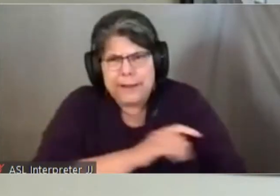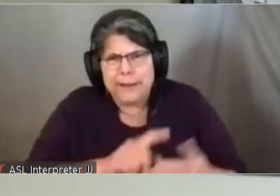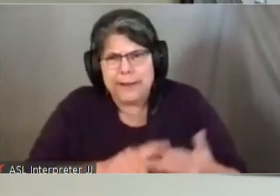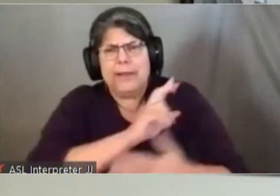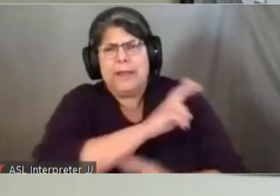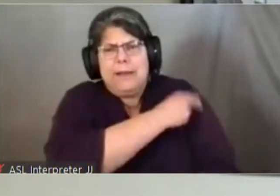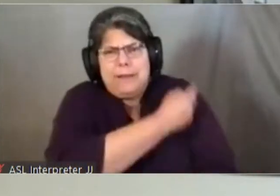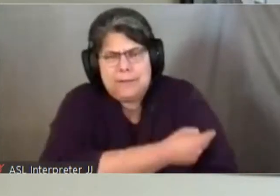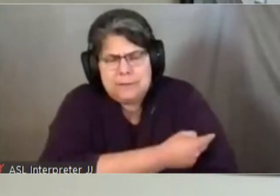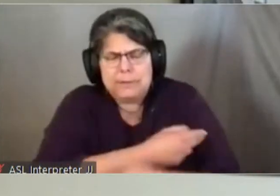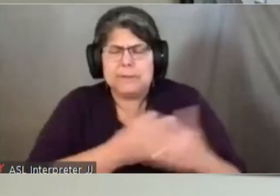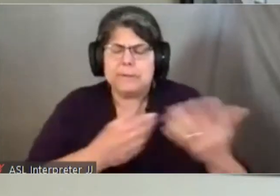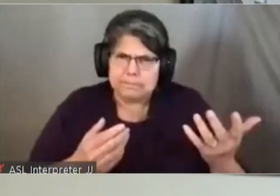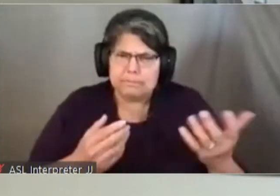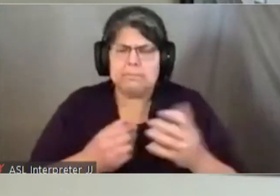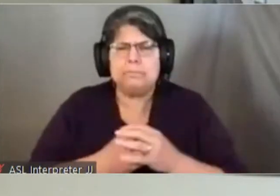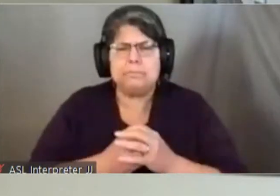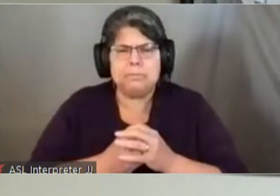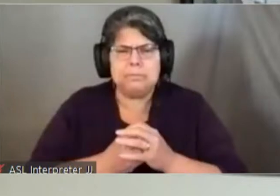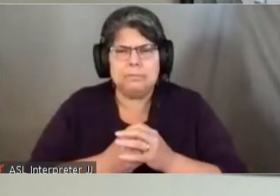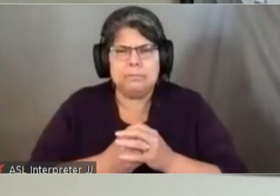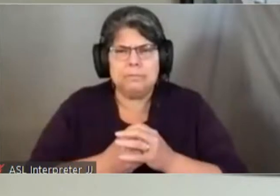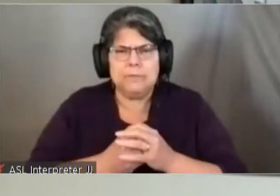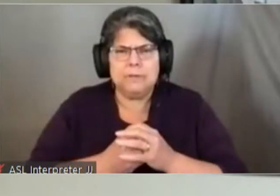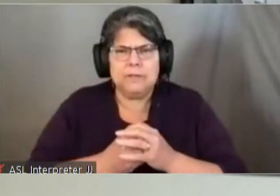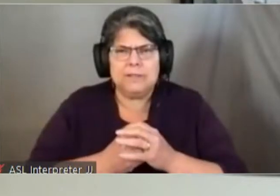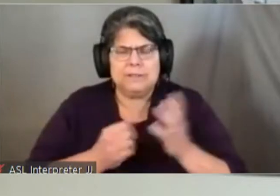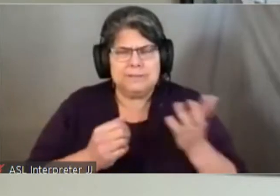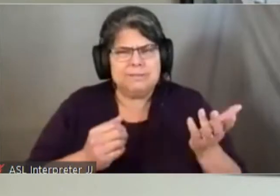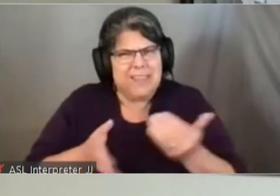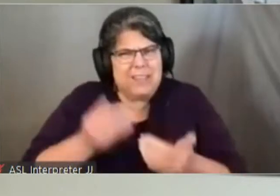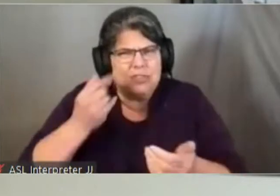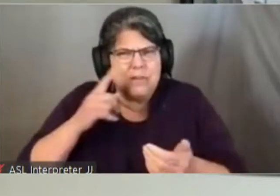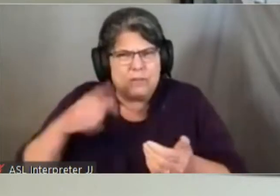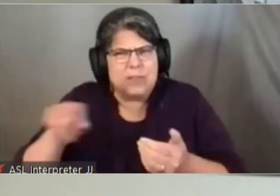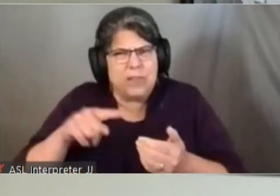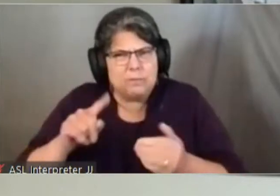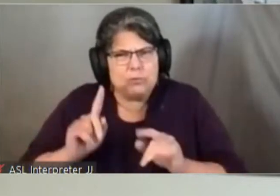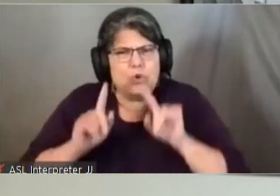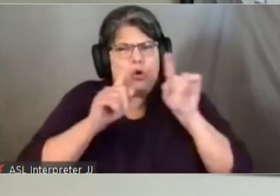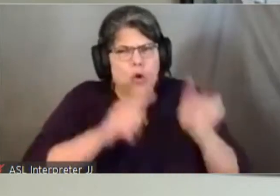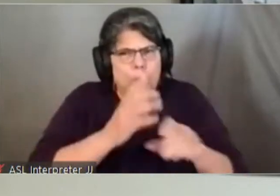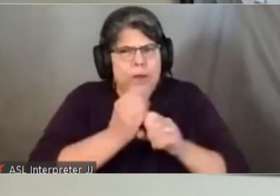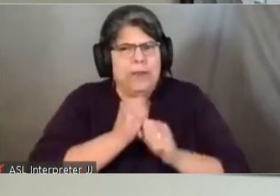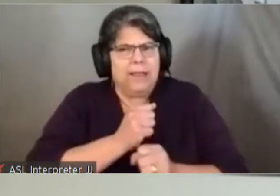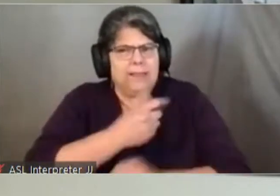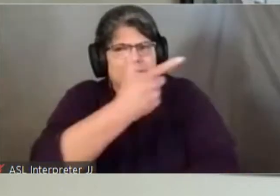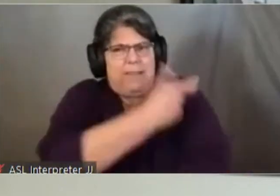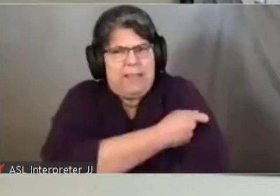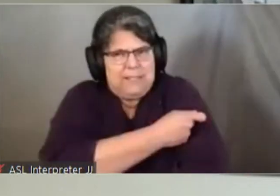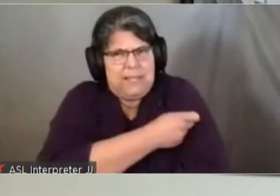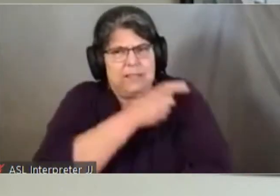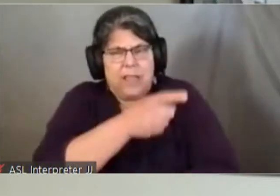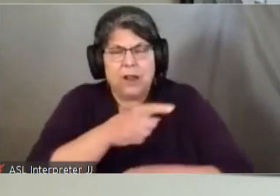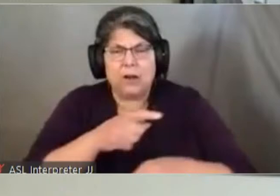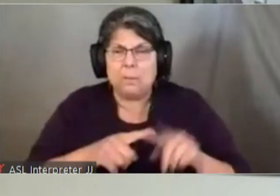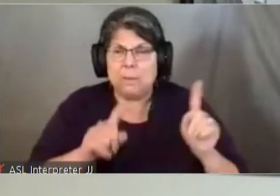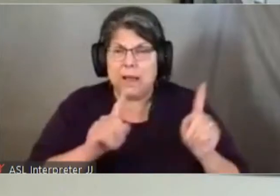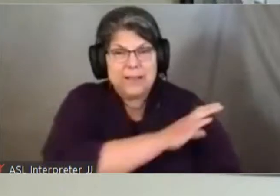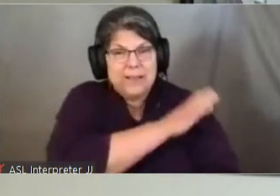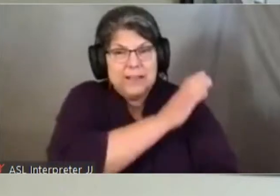events because it's much more conducive to give the vaccines to them there. Whereas clinics that